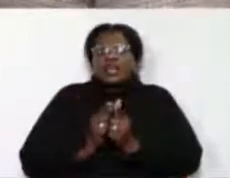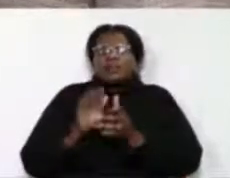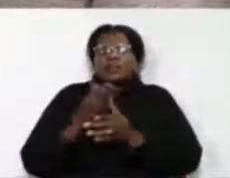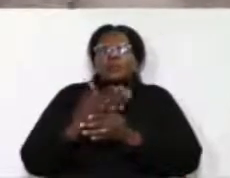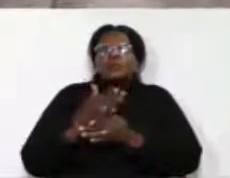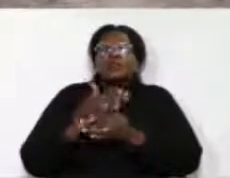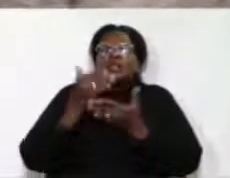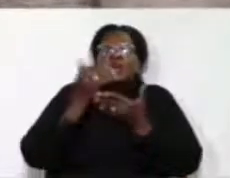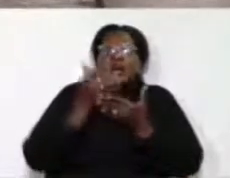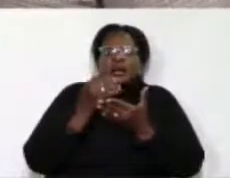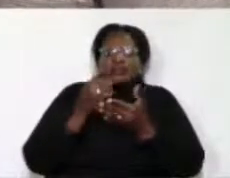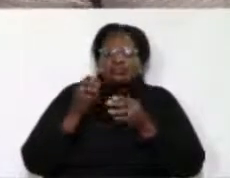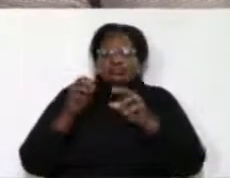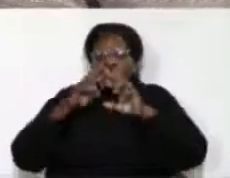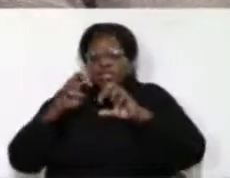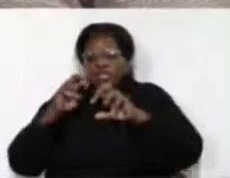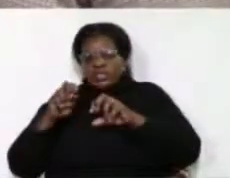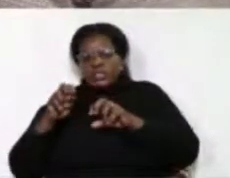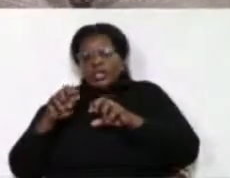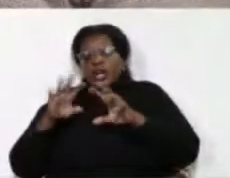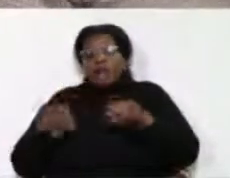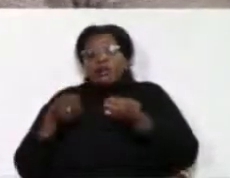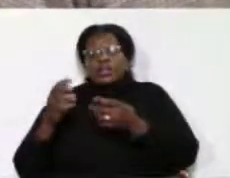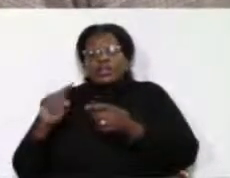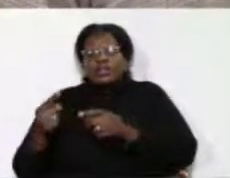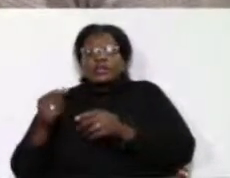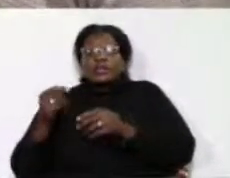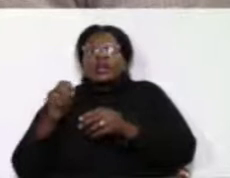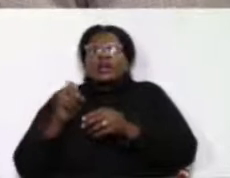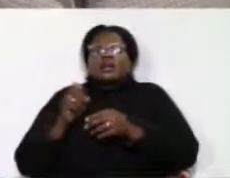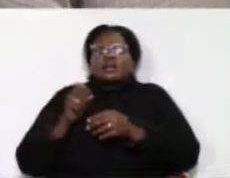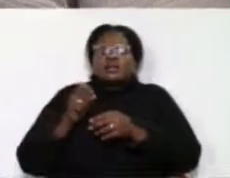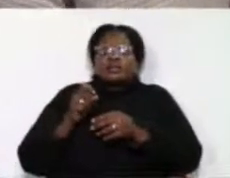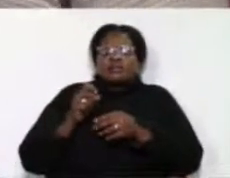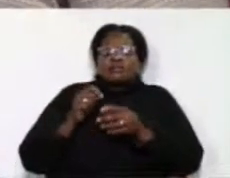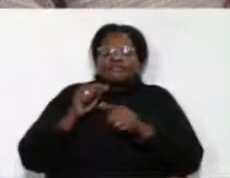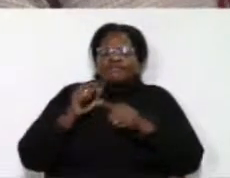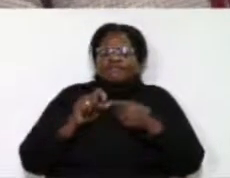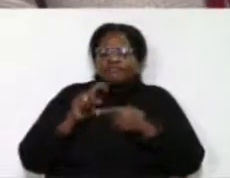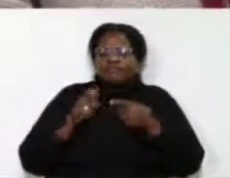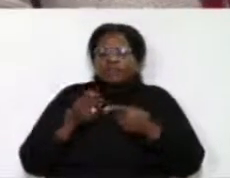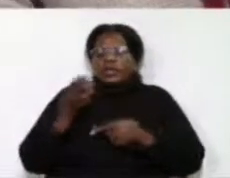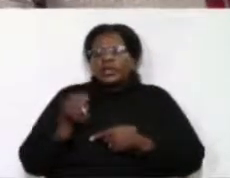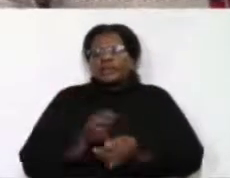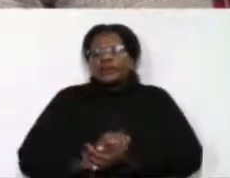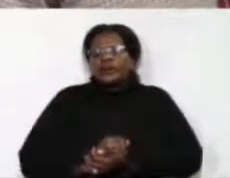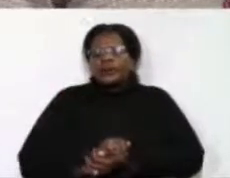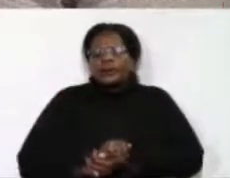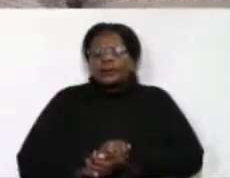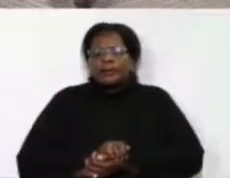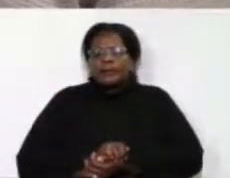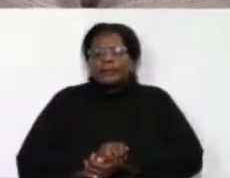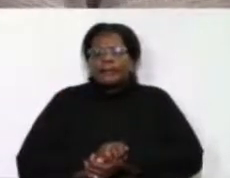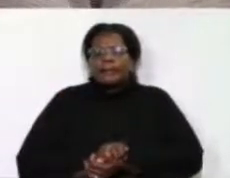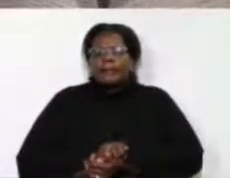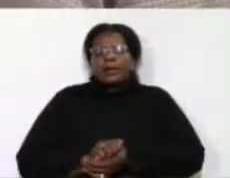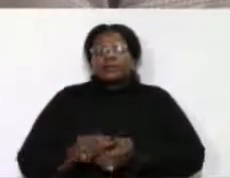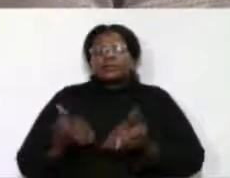That's basically their inventory. So then you can add that up and you get to 183,000. That's your current